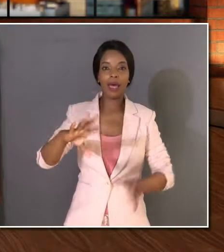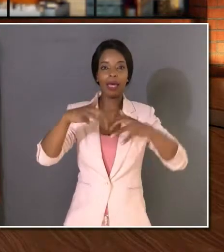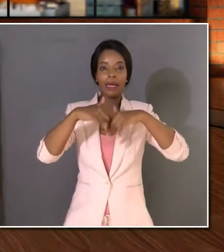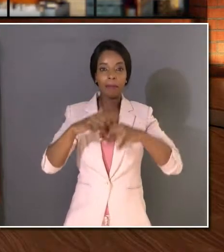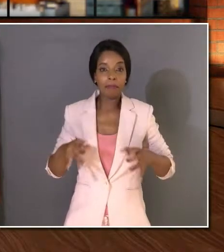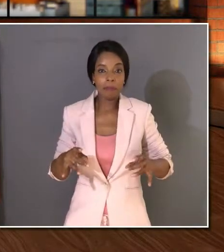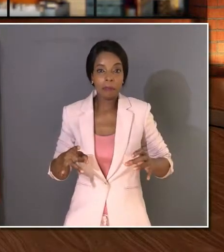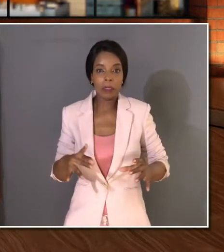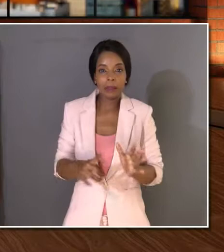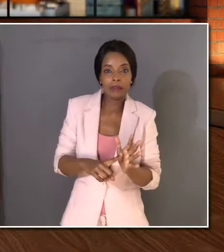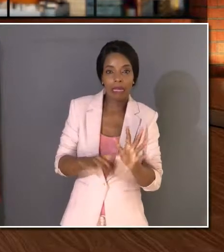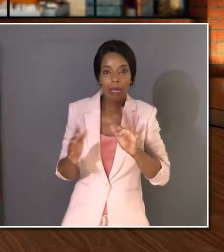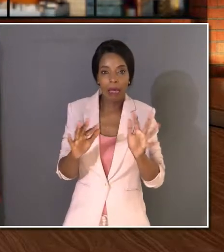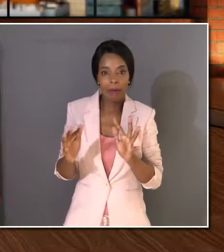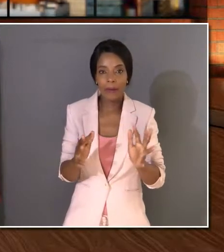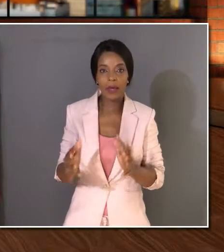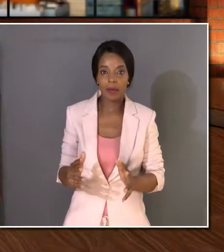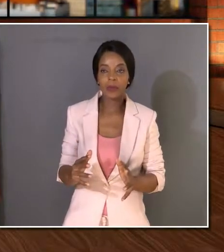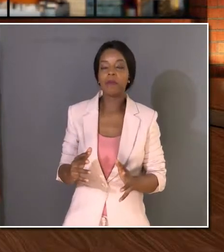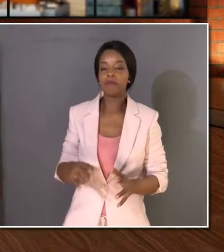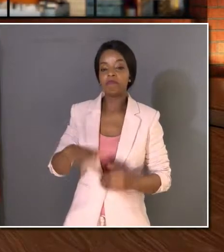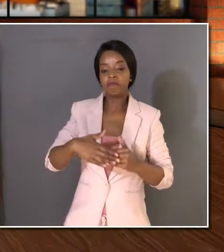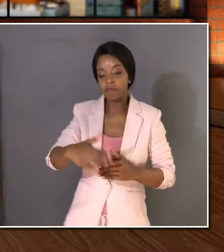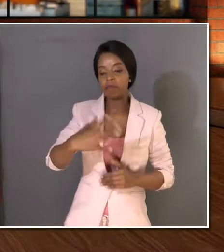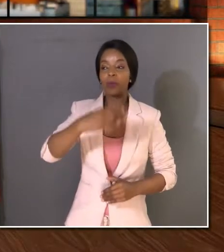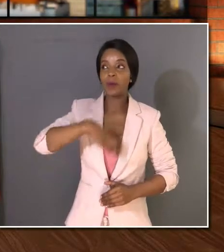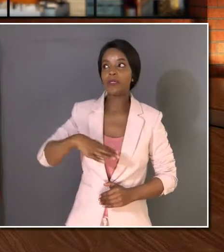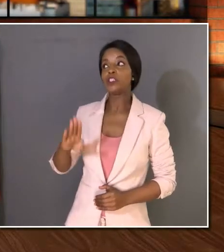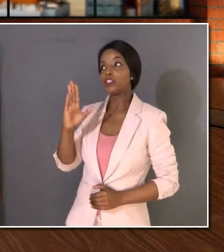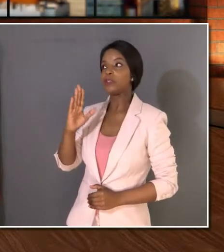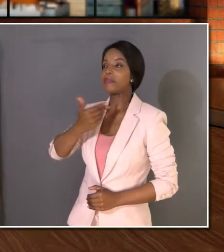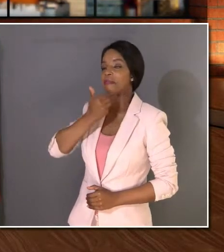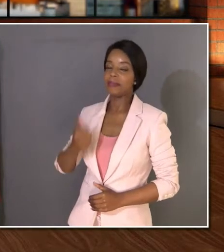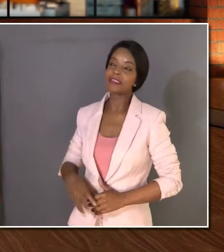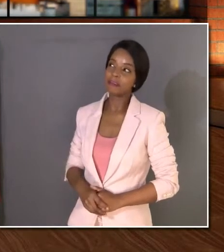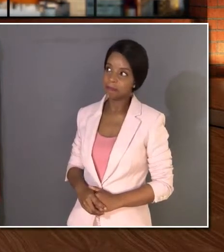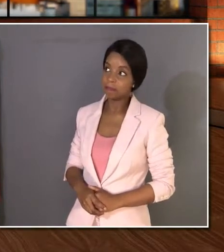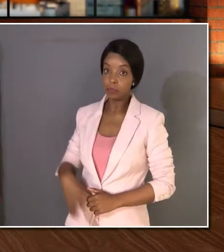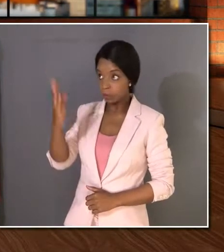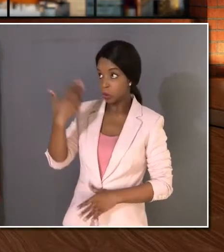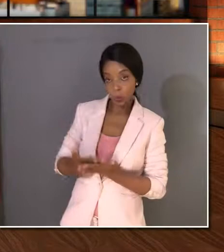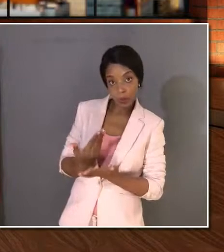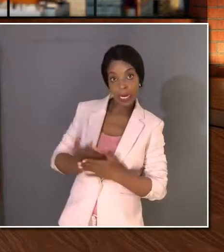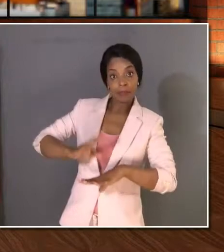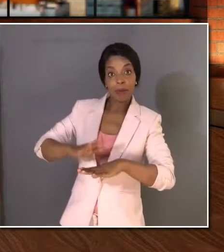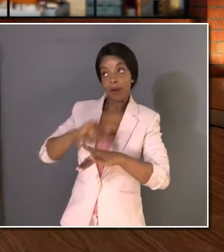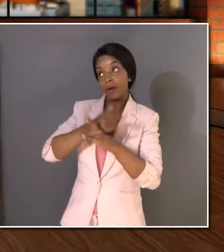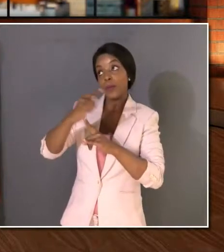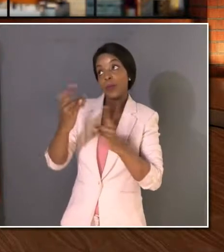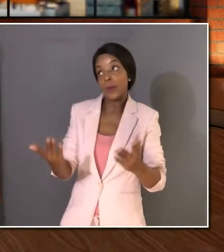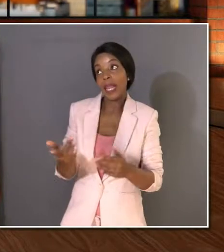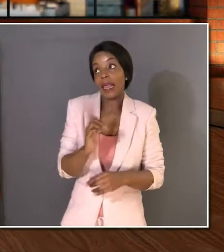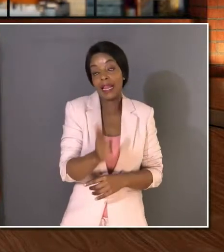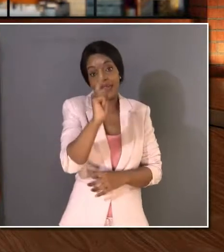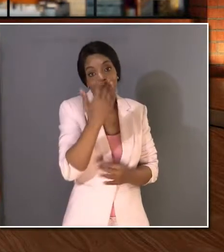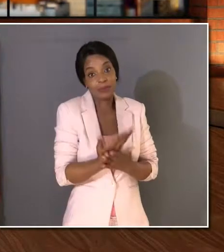the best right here from the SAB Foundation. But of course, you could still win a little bit more a little bit later on. We still have a bunch